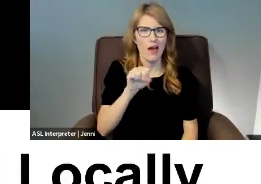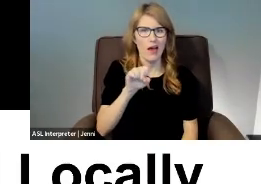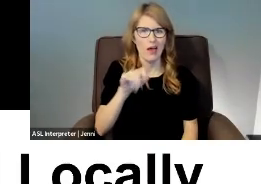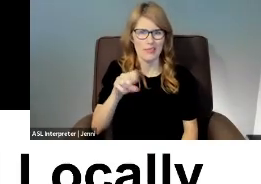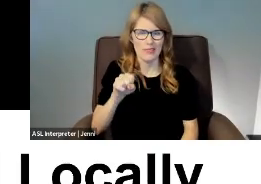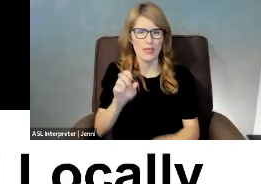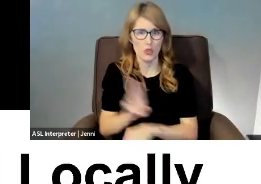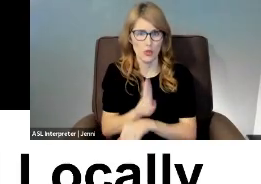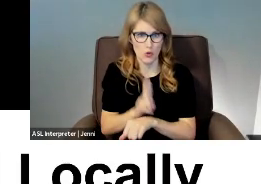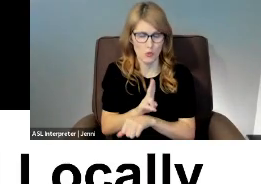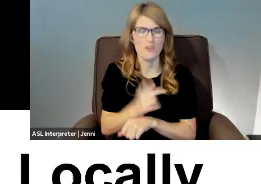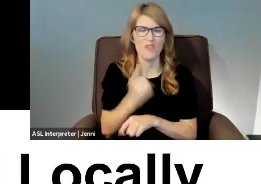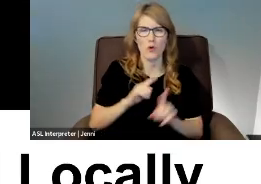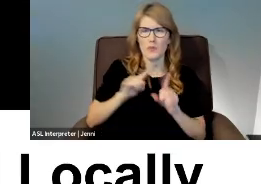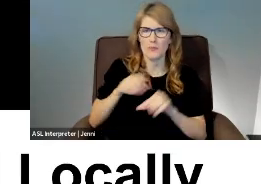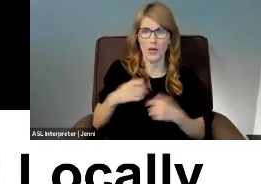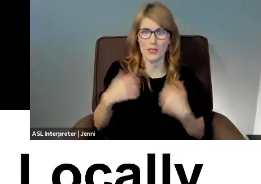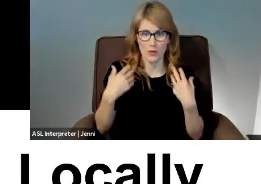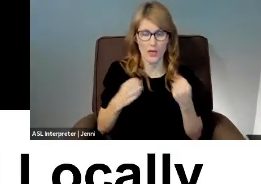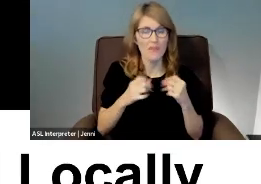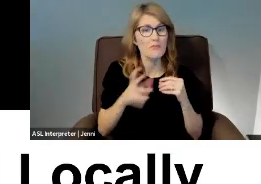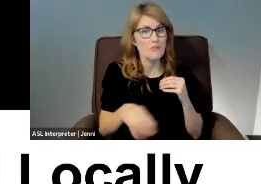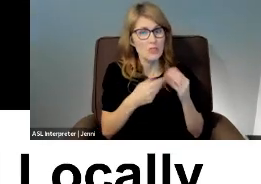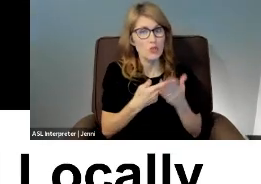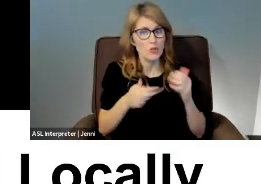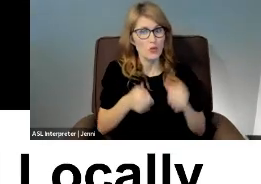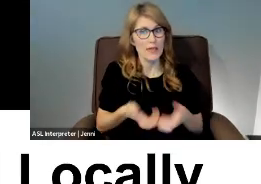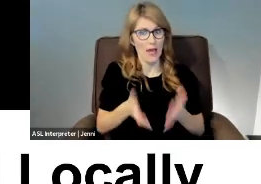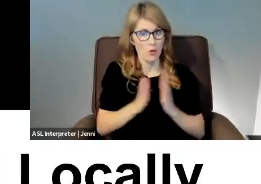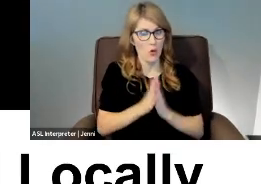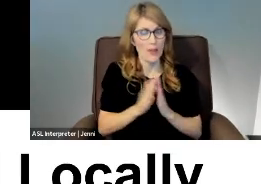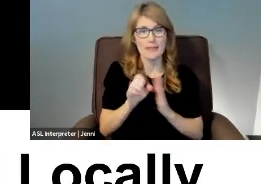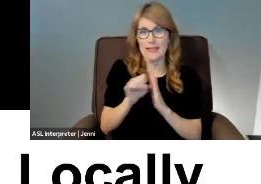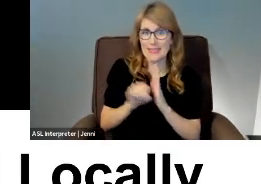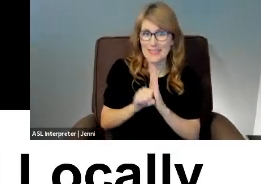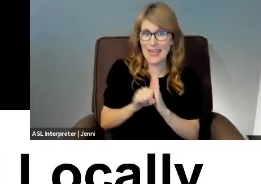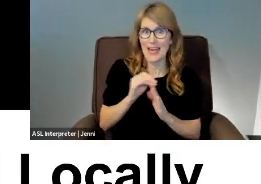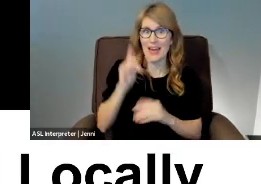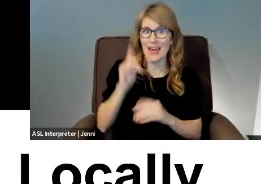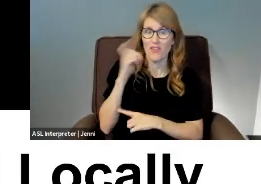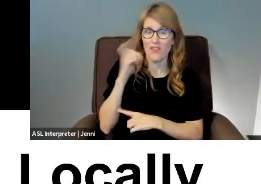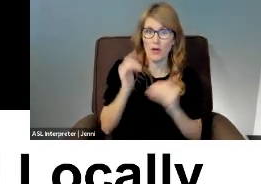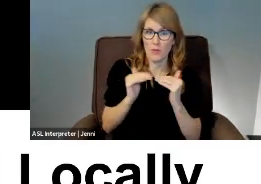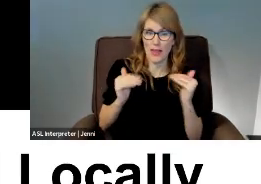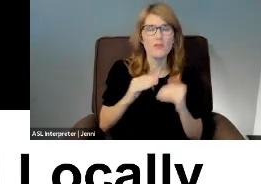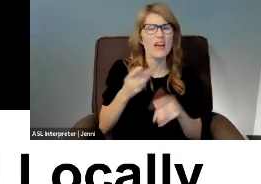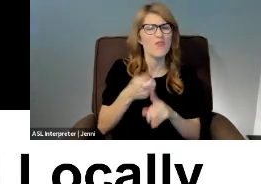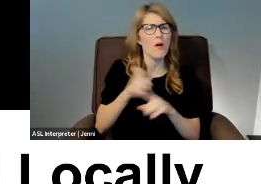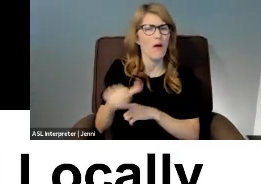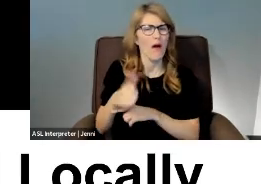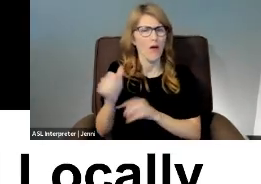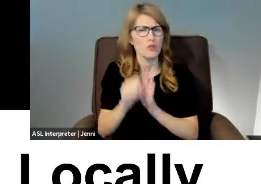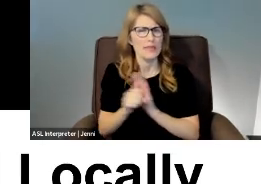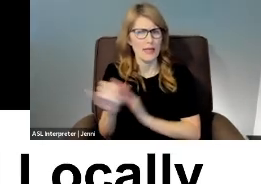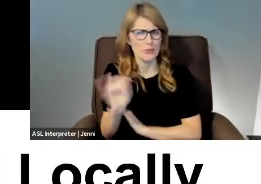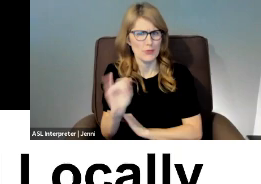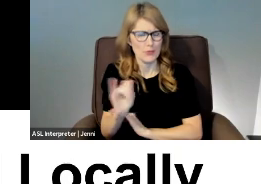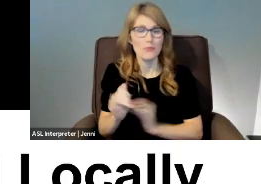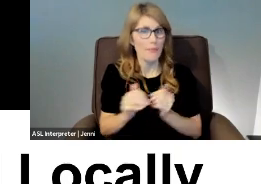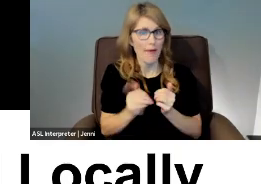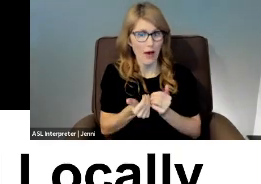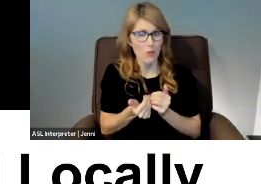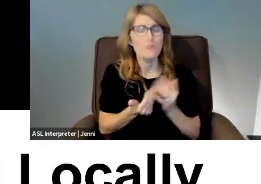efforts. Additional resources can be requested at state and federal levels, as well as from other states. And we do this through the